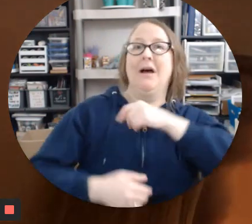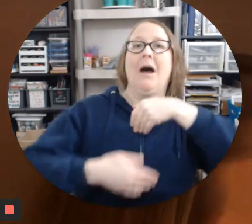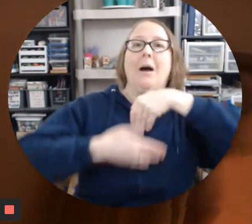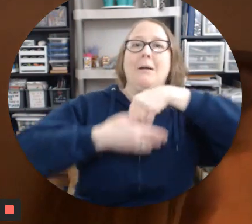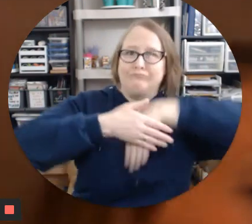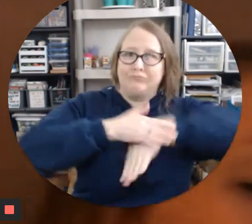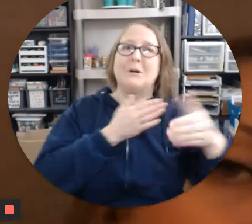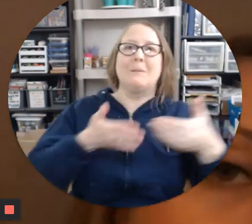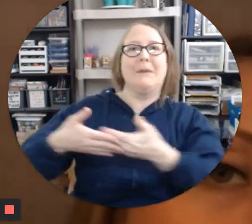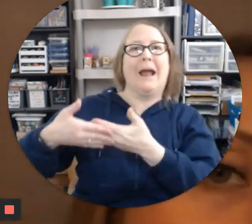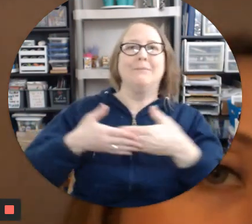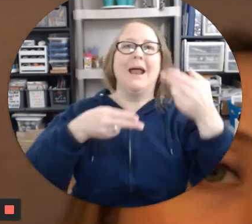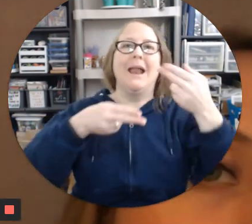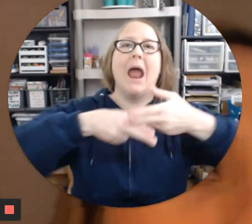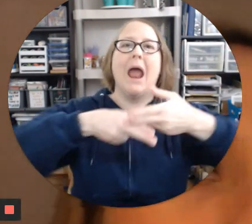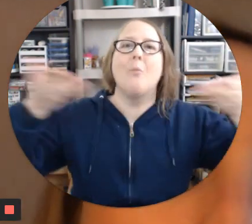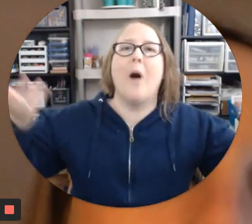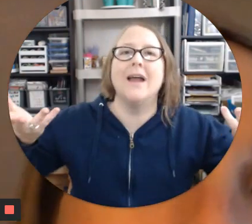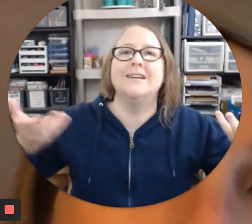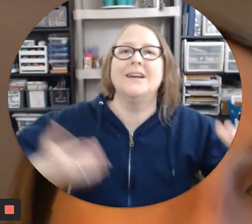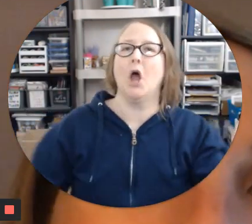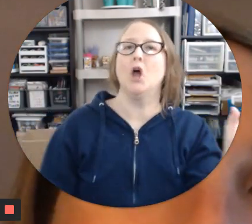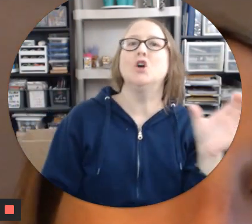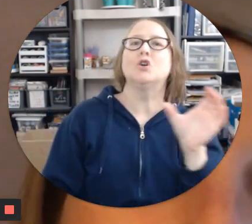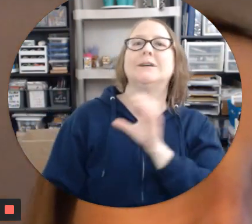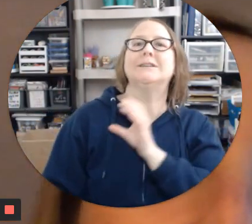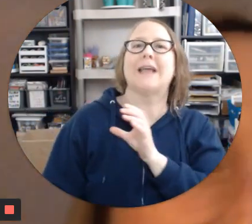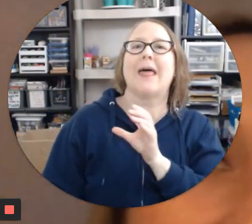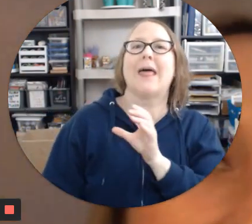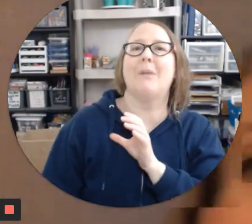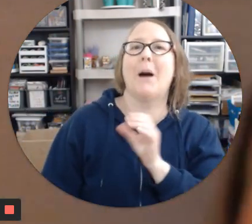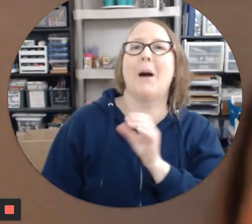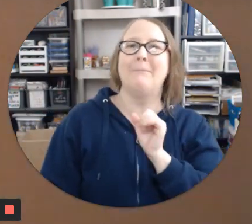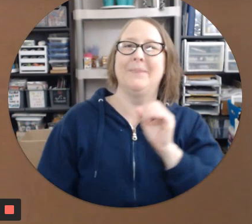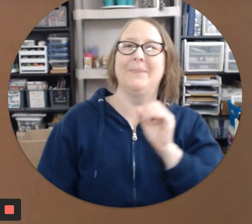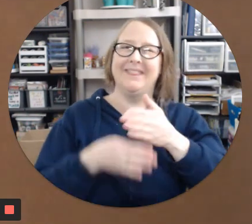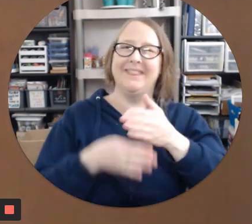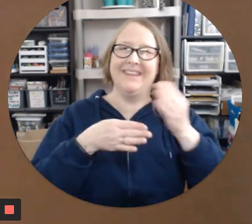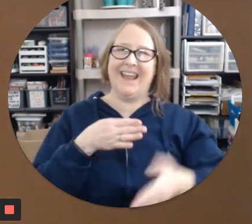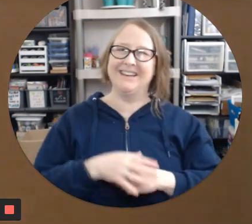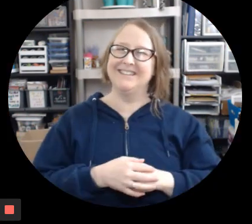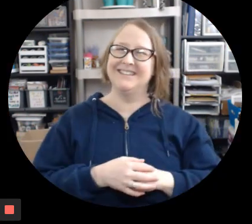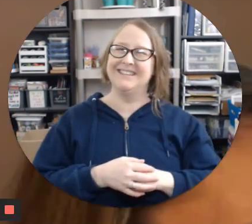of course, she named her Chrysanthemum. The end.